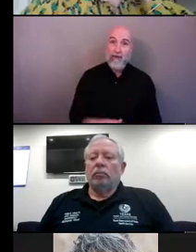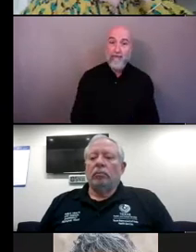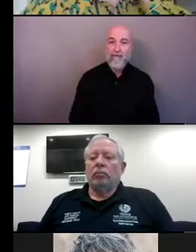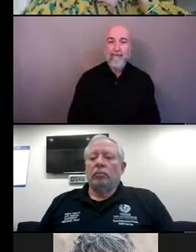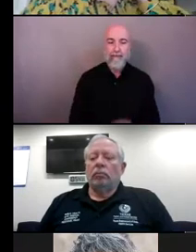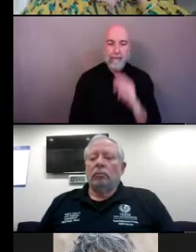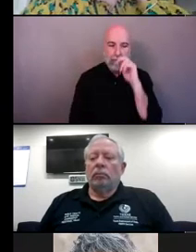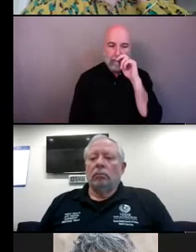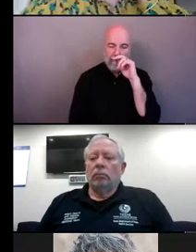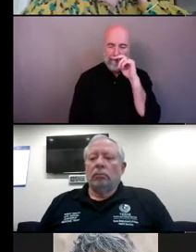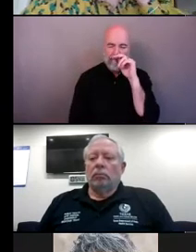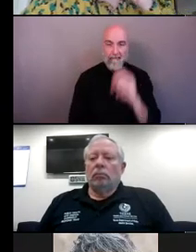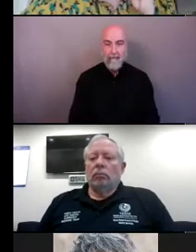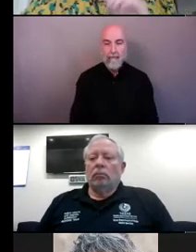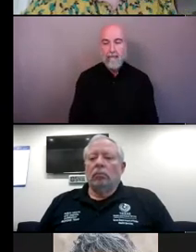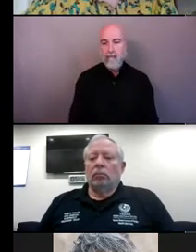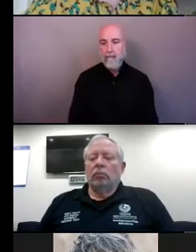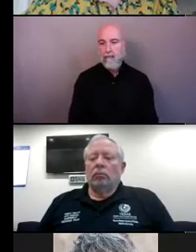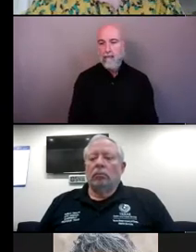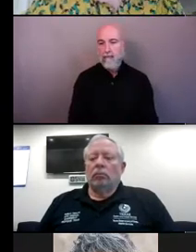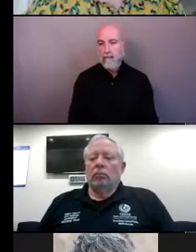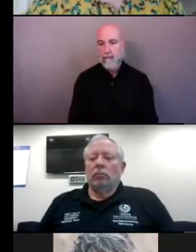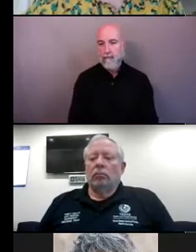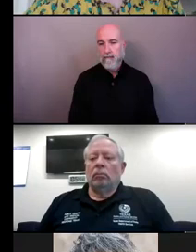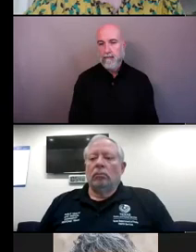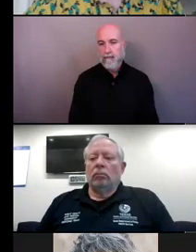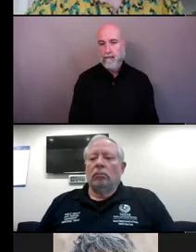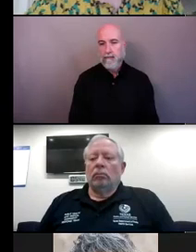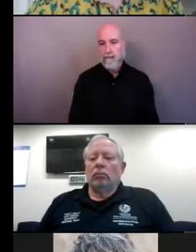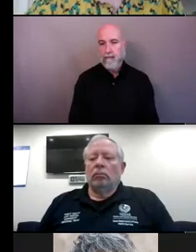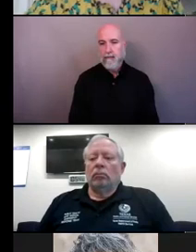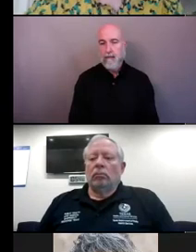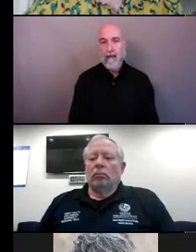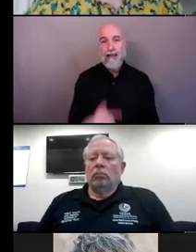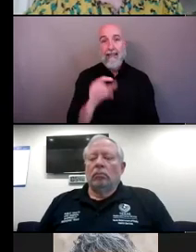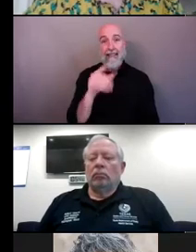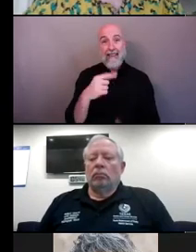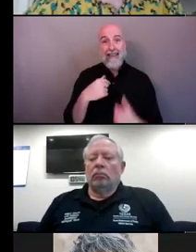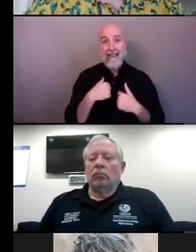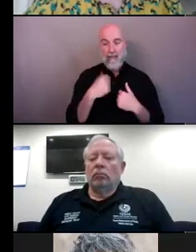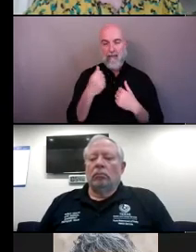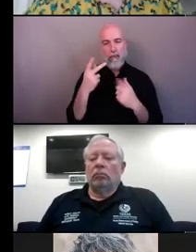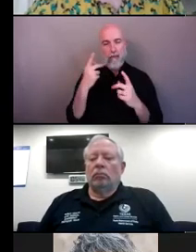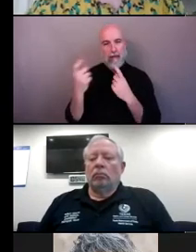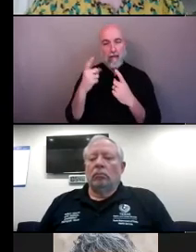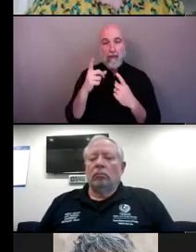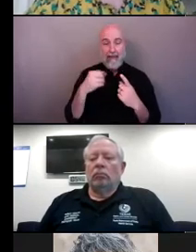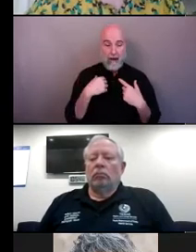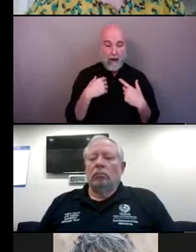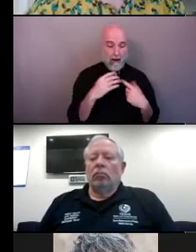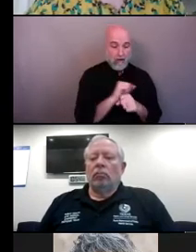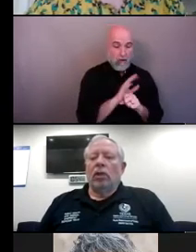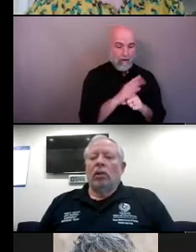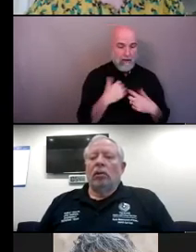And this question sort of stems off of that. Quite a few people are wanting to know, if you've recovered from COVID, do you need to be vaccinated